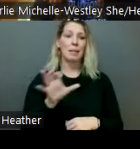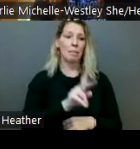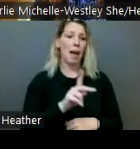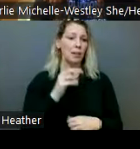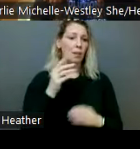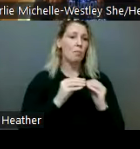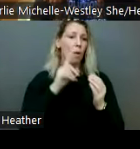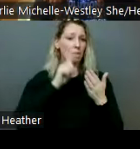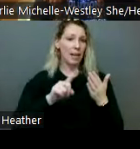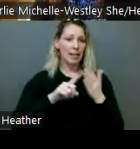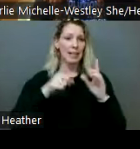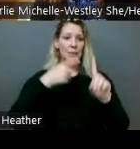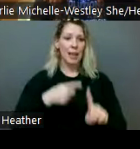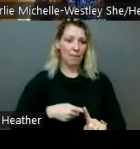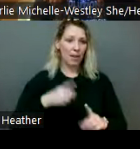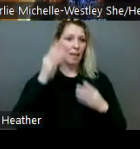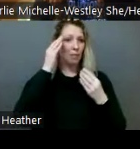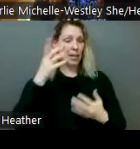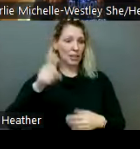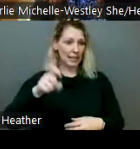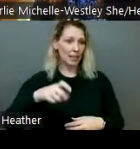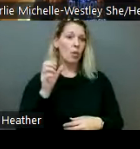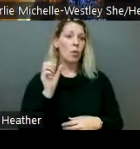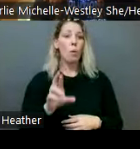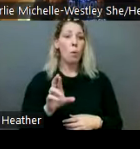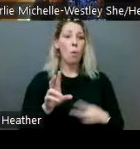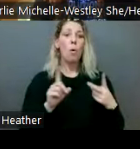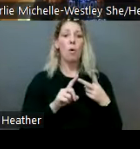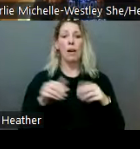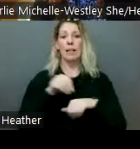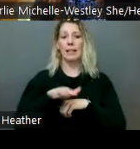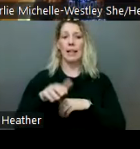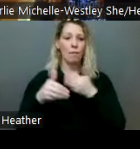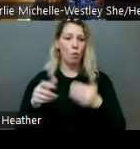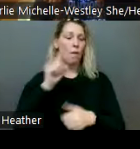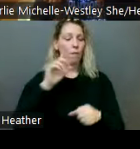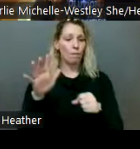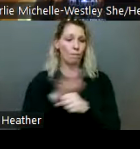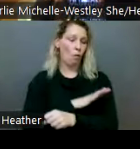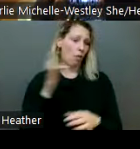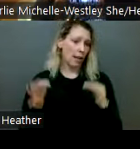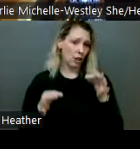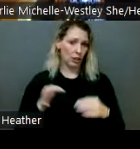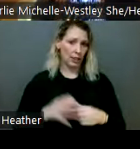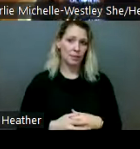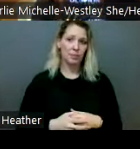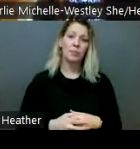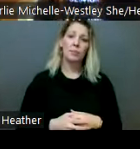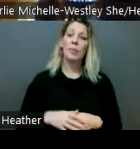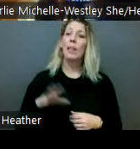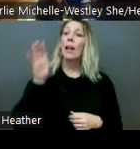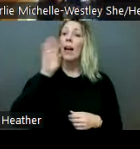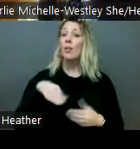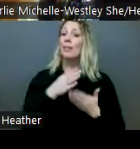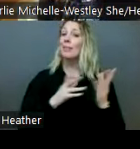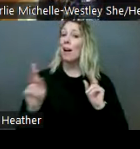investigation, specifying the information sought, or 2, send the case forward to a full hearing. And I know for some